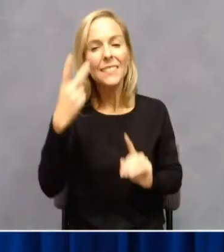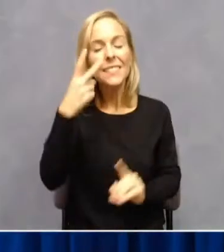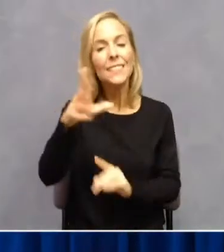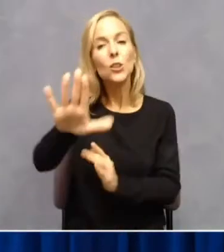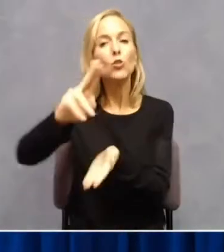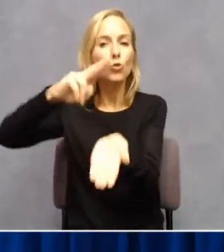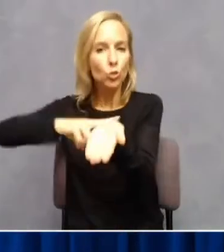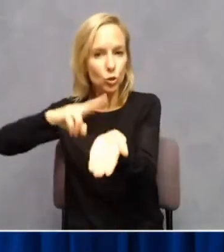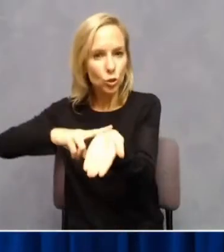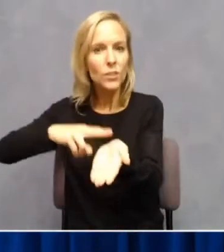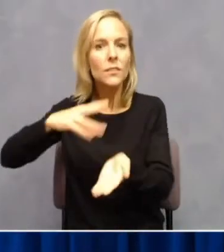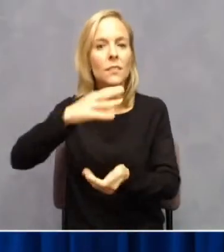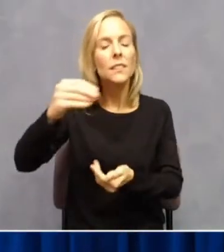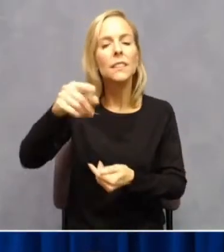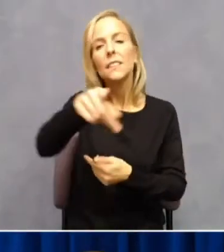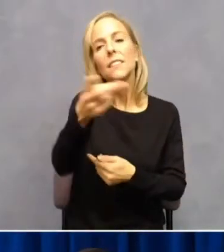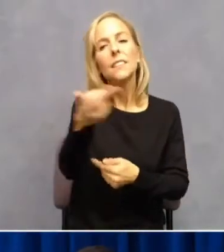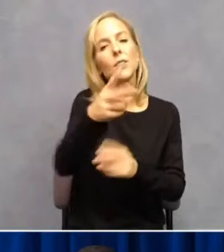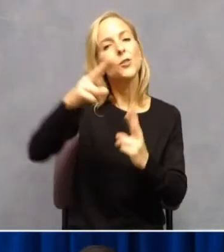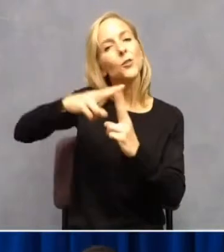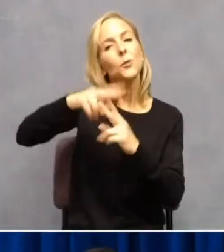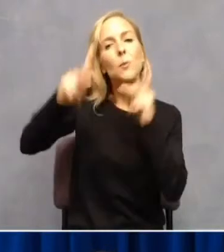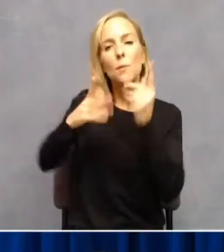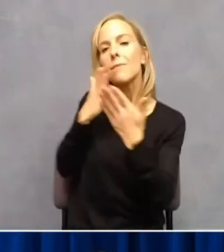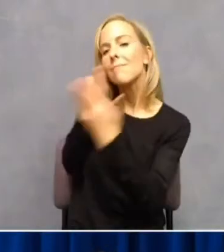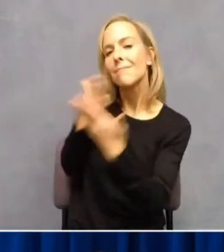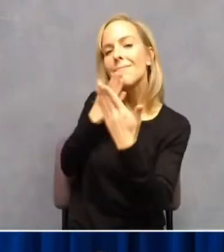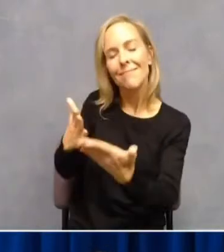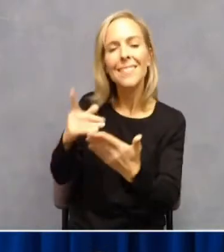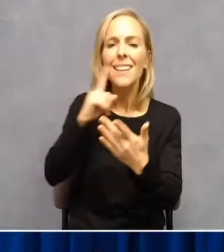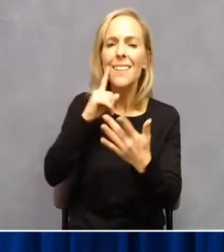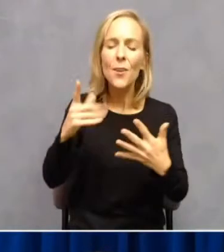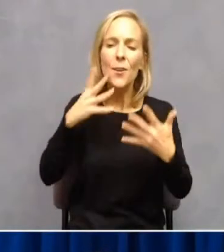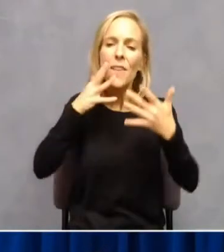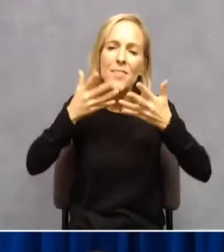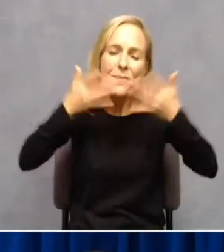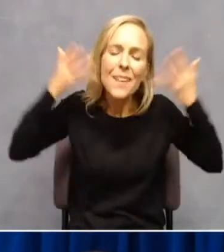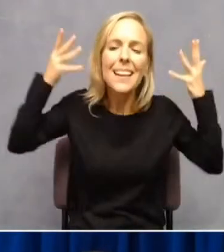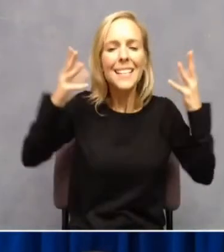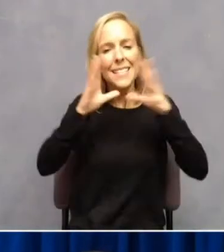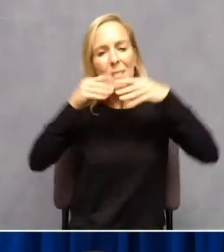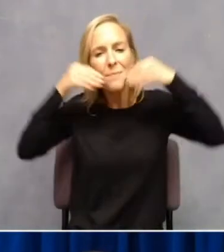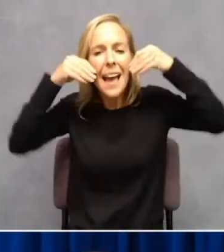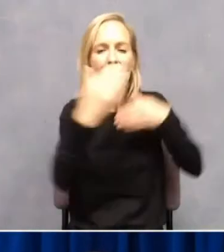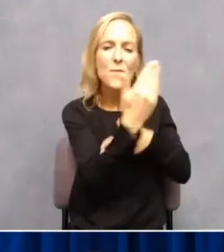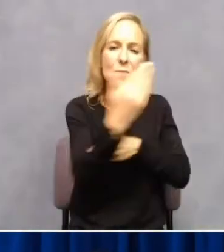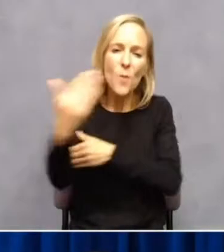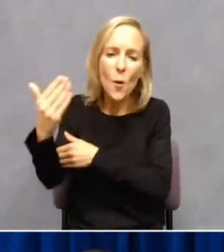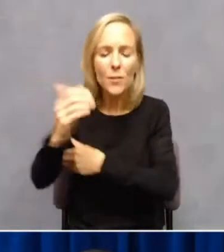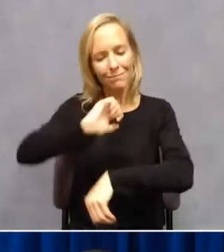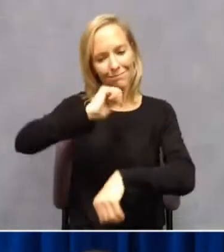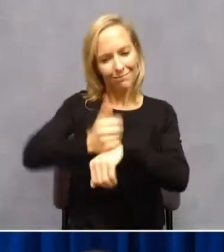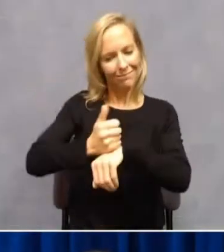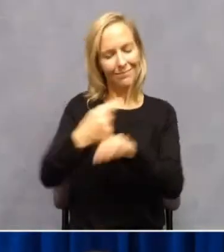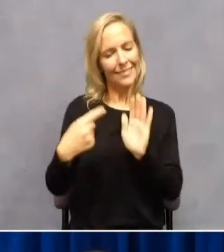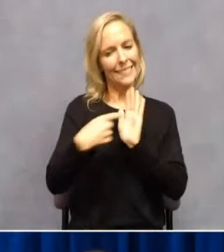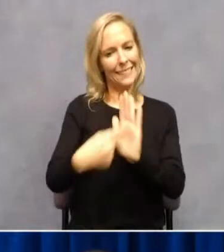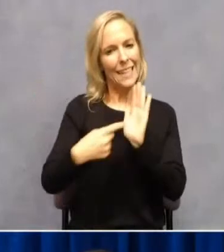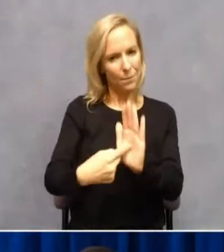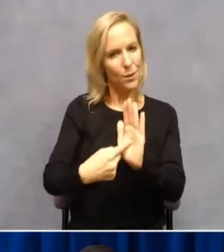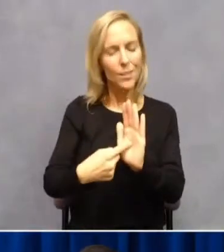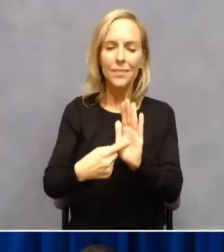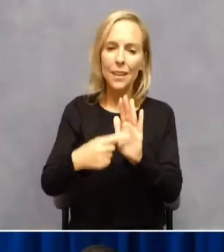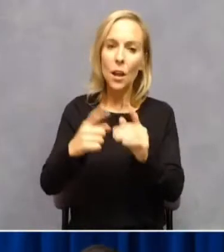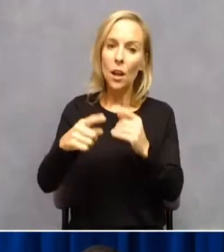kindness, fun spirit, greeting us with smiles every morning, and setting a good example by wearing masks, as well as spreading our Mask